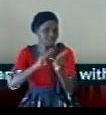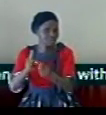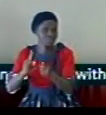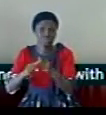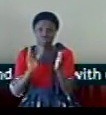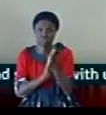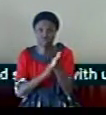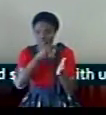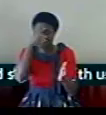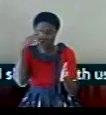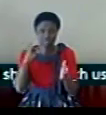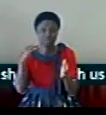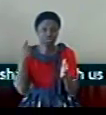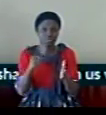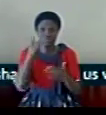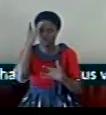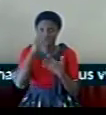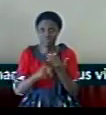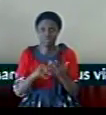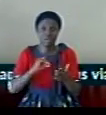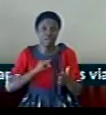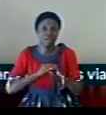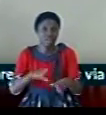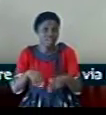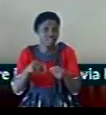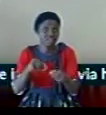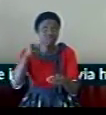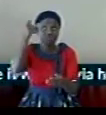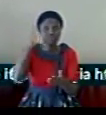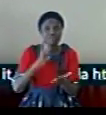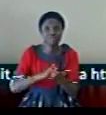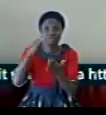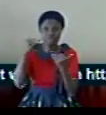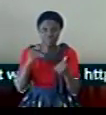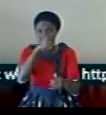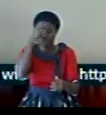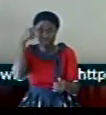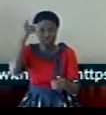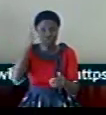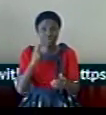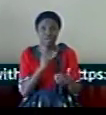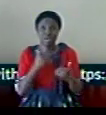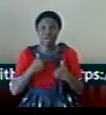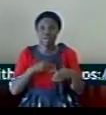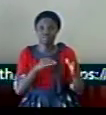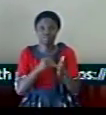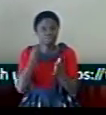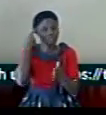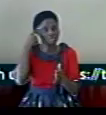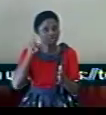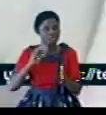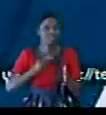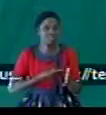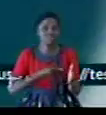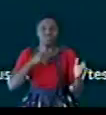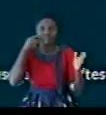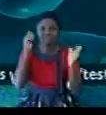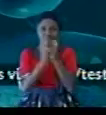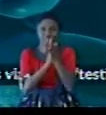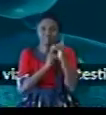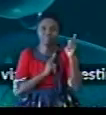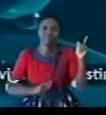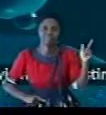school because of the sickness. I give God the glory because the Lord has done it for us. Praise the Lord.